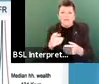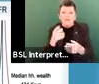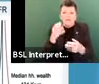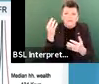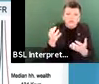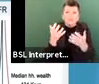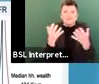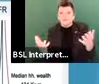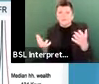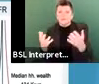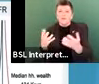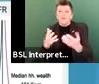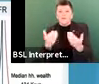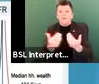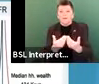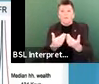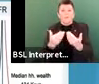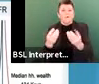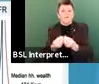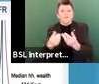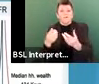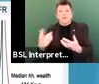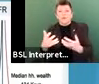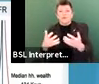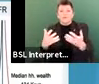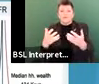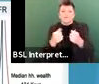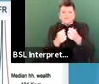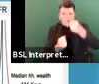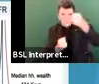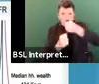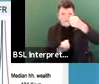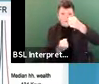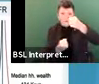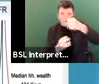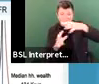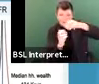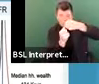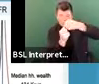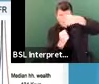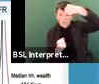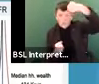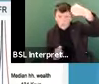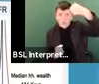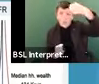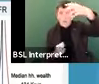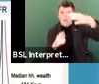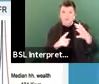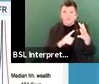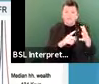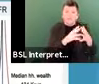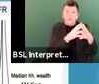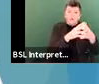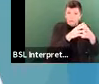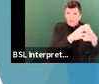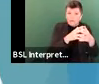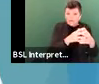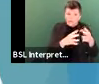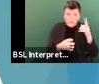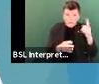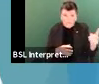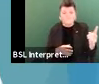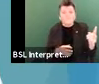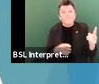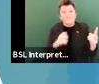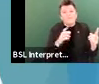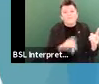country, to the extreme tension between the top and the bottom that you have in the US, you see coming a